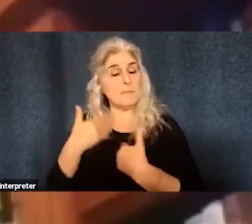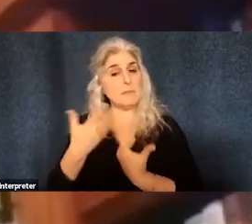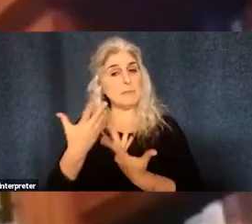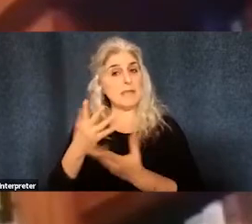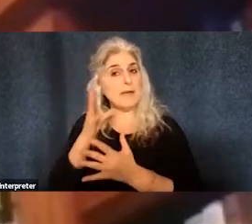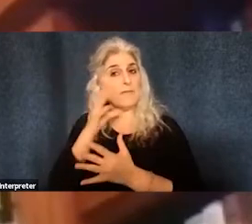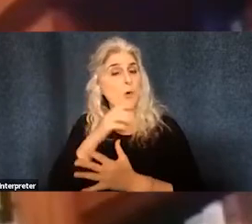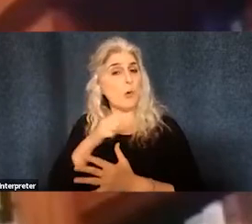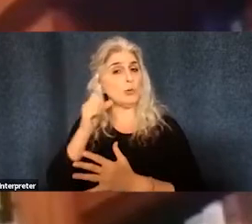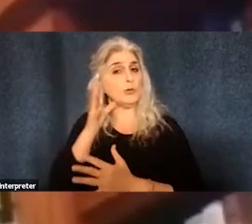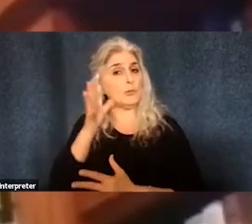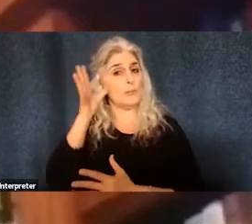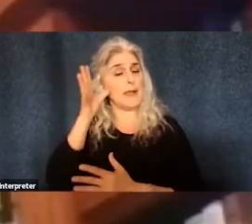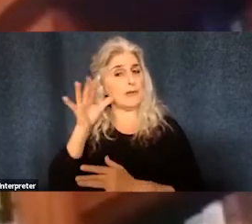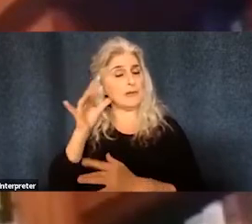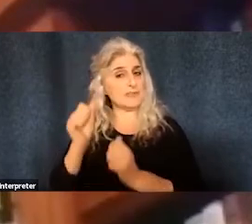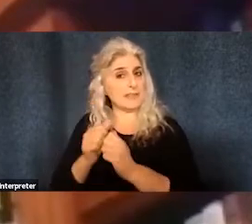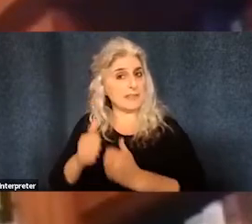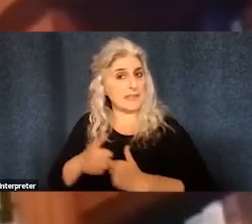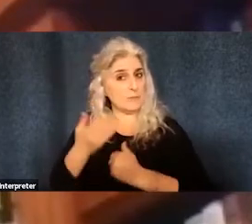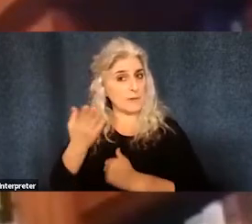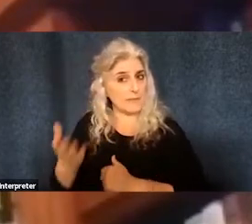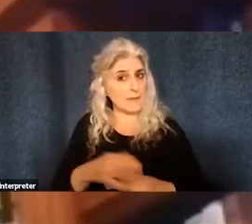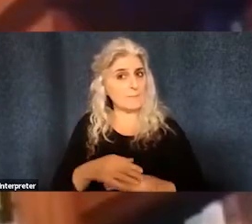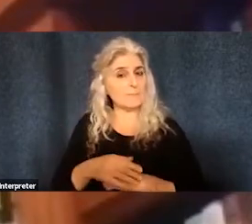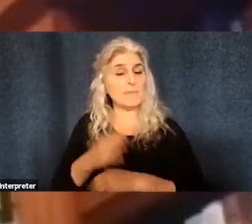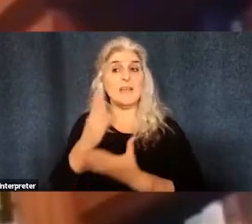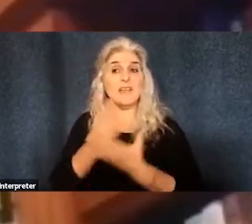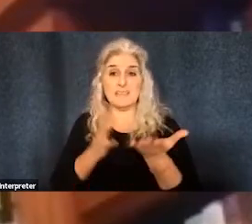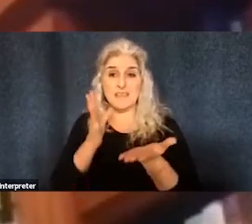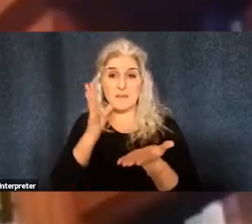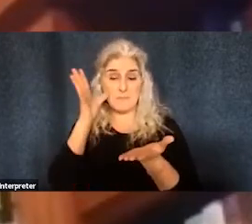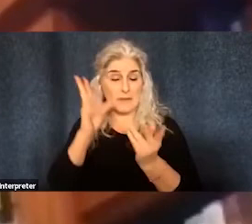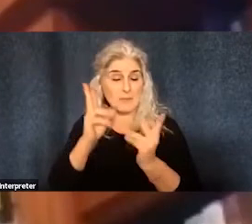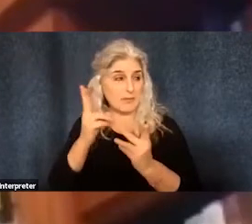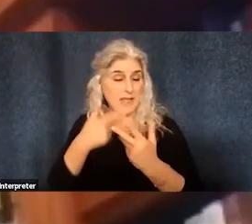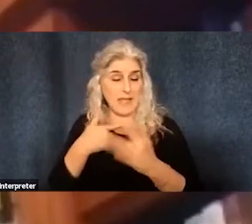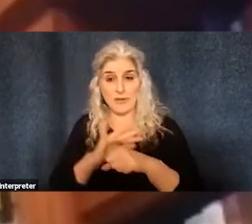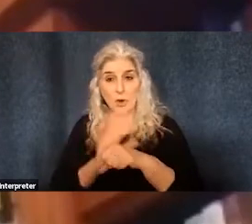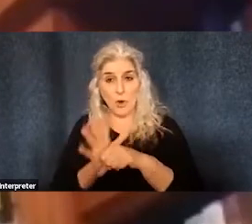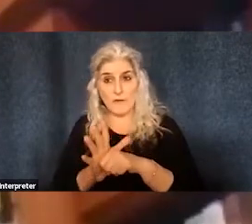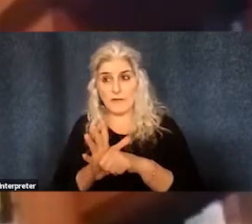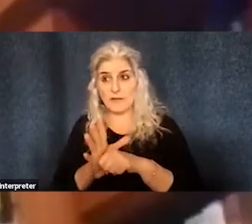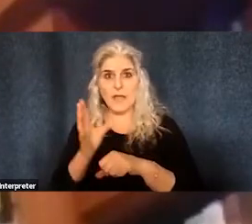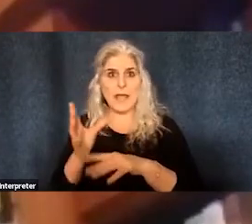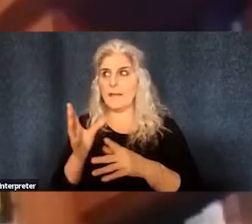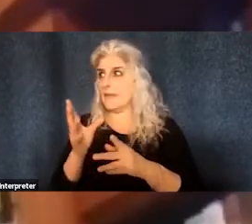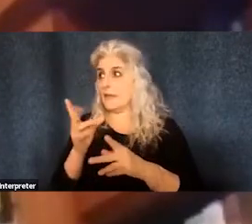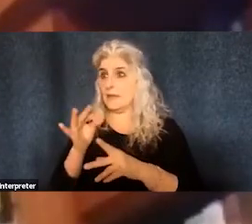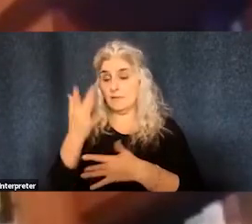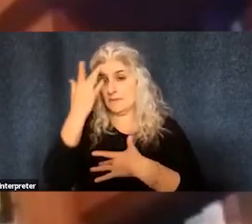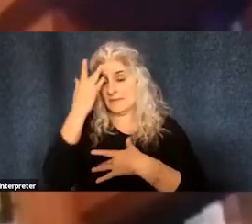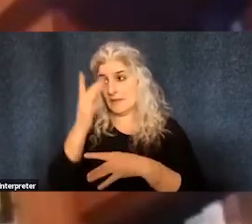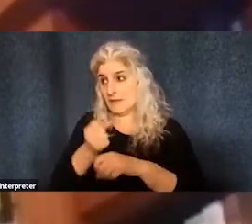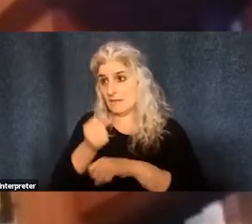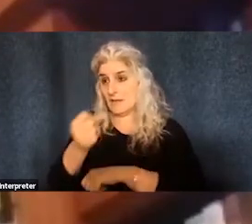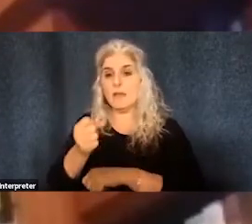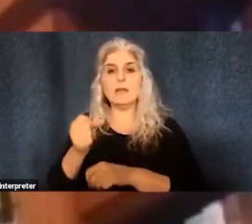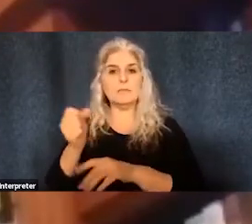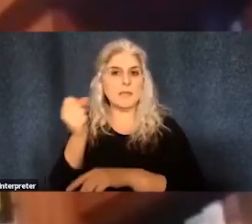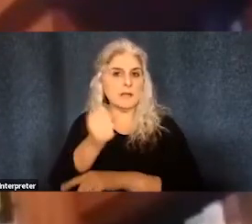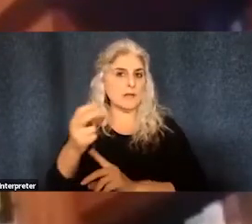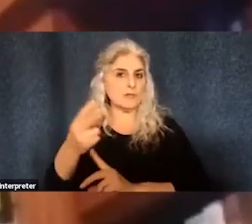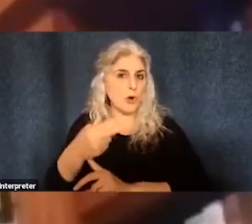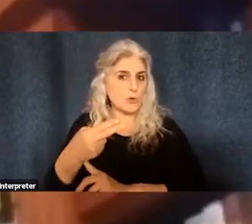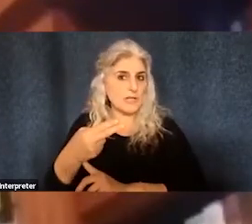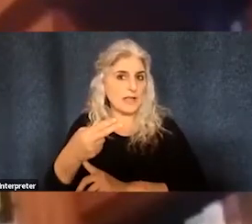know, that also need care, some who got COVID, putting them up at hotels. And I know companies that have done this so that they could